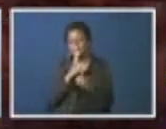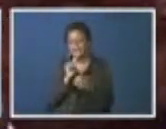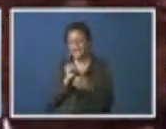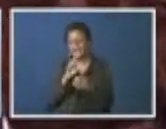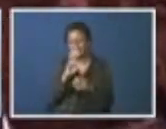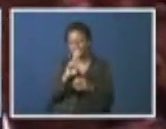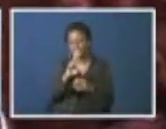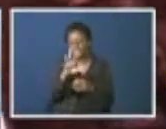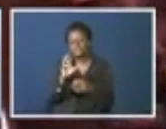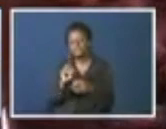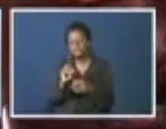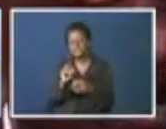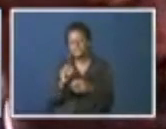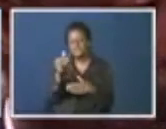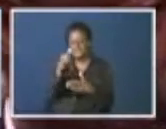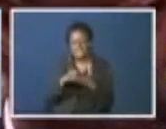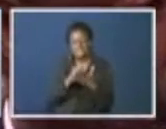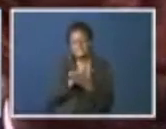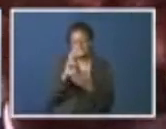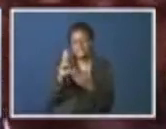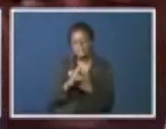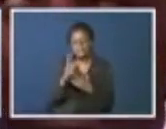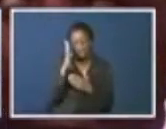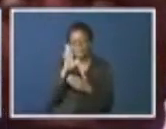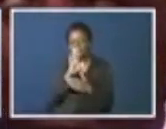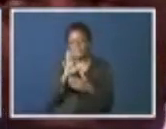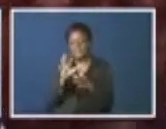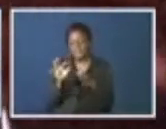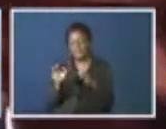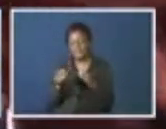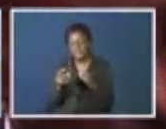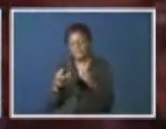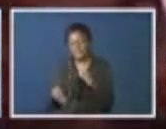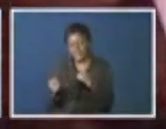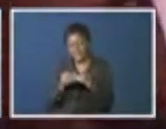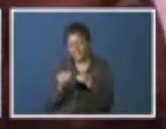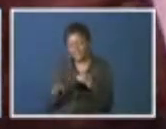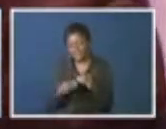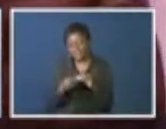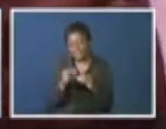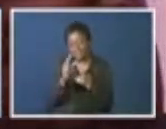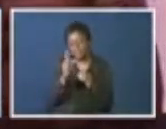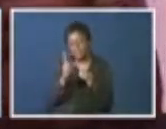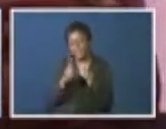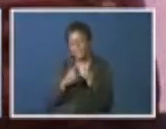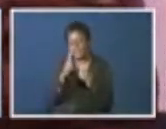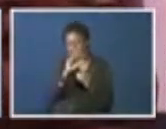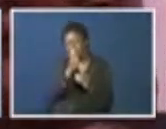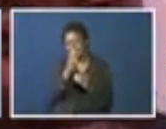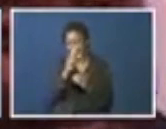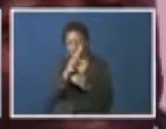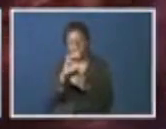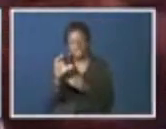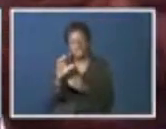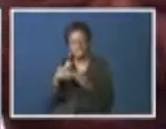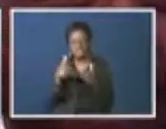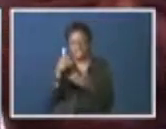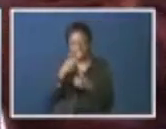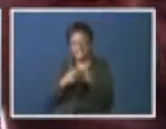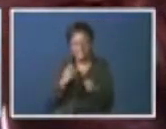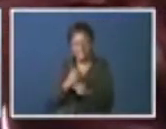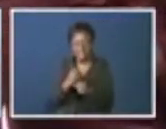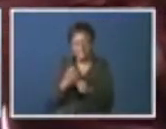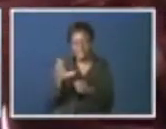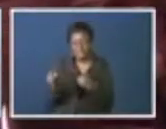And come September, it'll be addressed by another 100. And next year, it'll be addressed again.